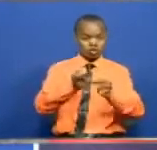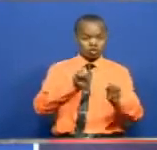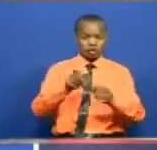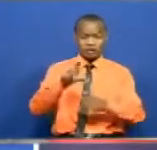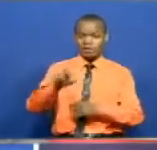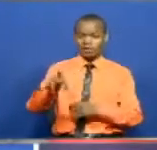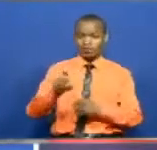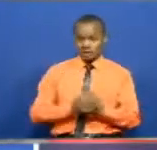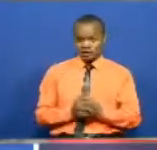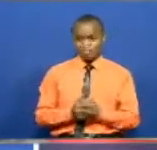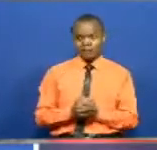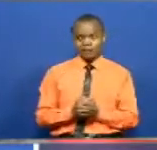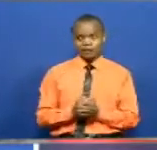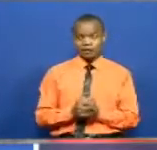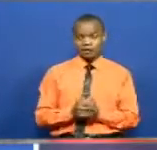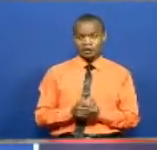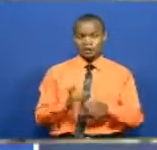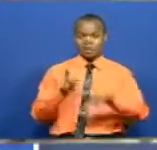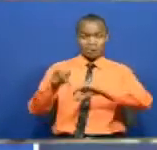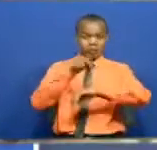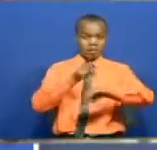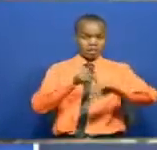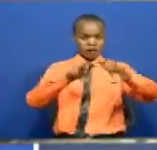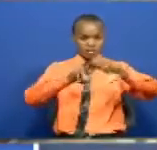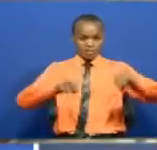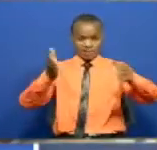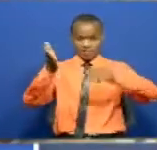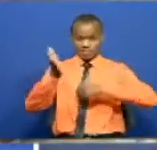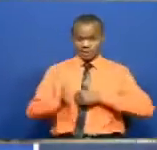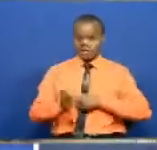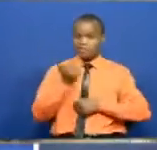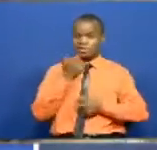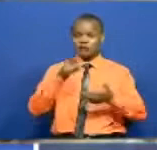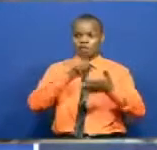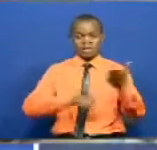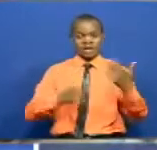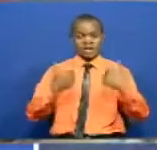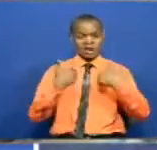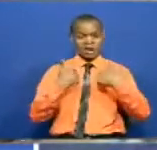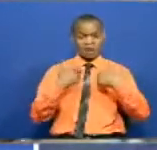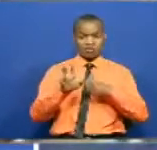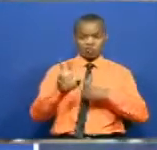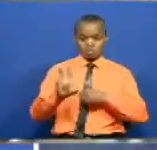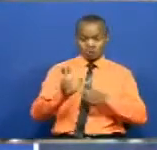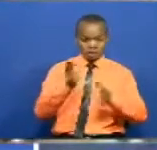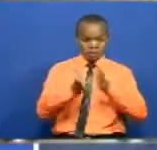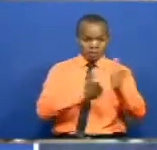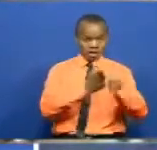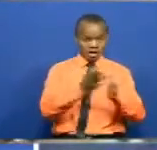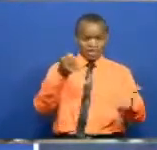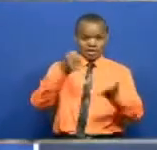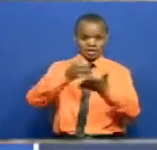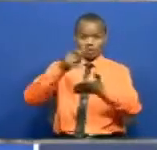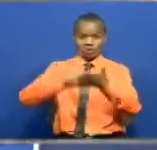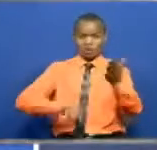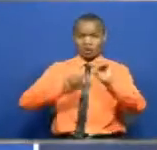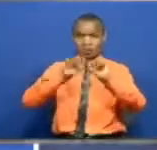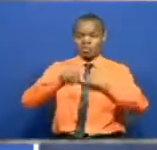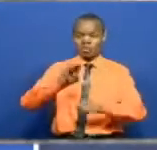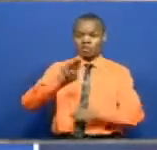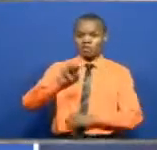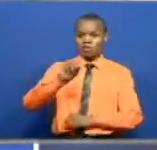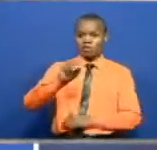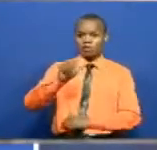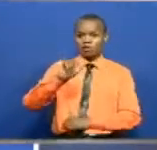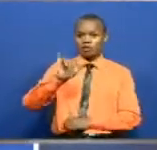Principal investigator at Kisumu Kemri CDC, Grace Amboya, revealed that they have two ongoing studies that involve a set of mosaic antigen which